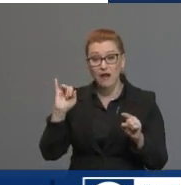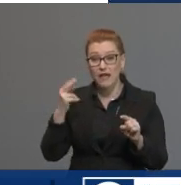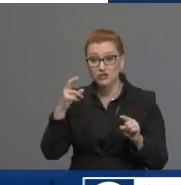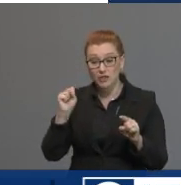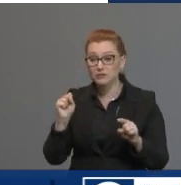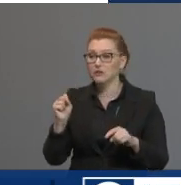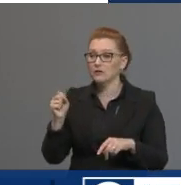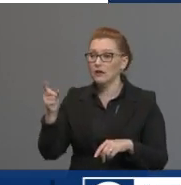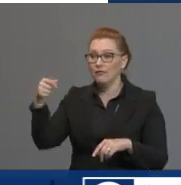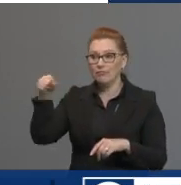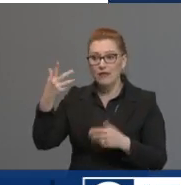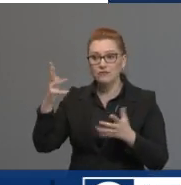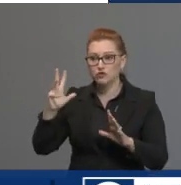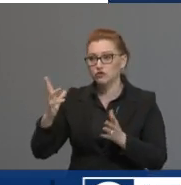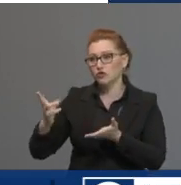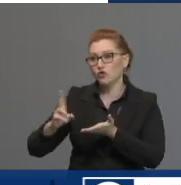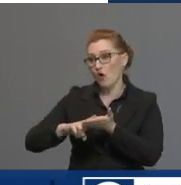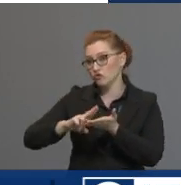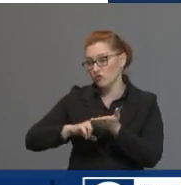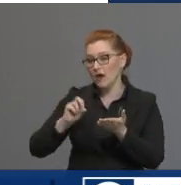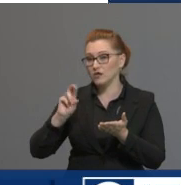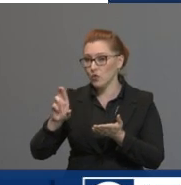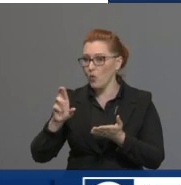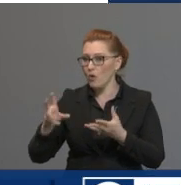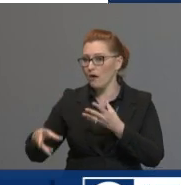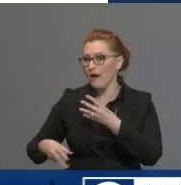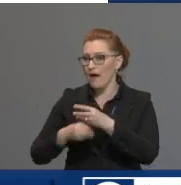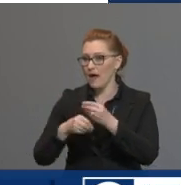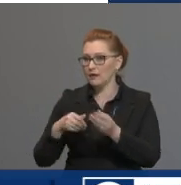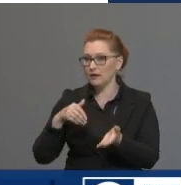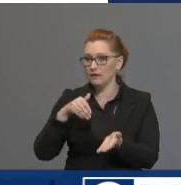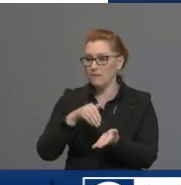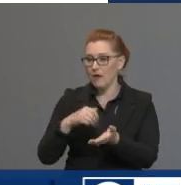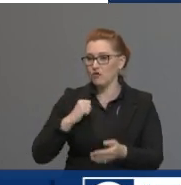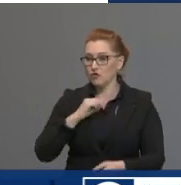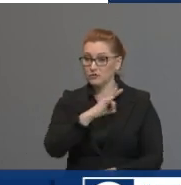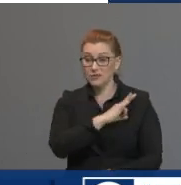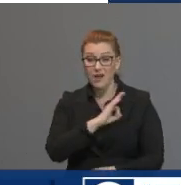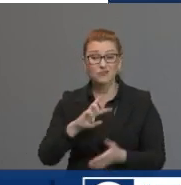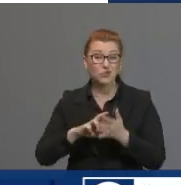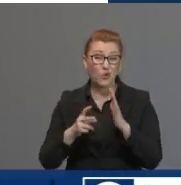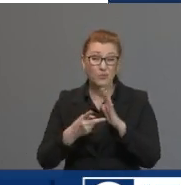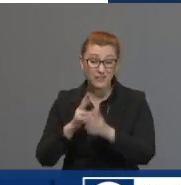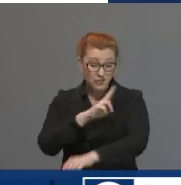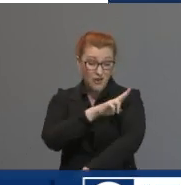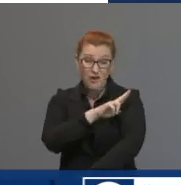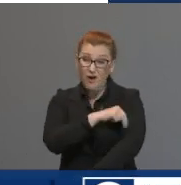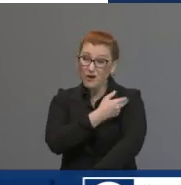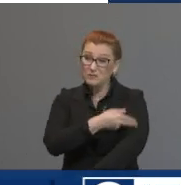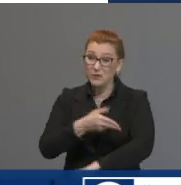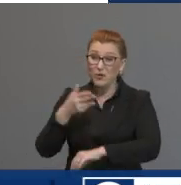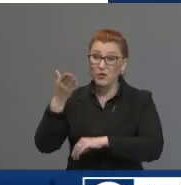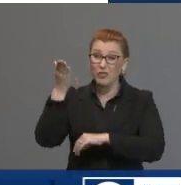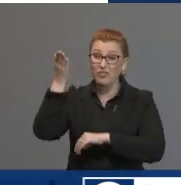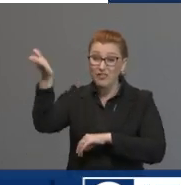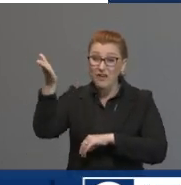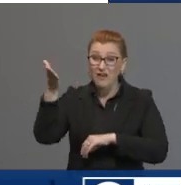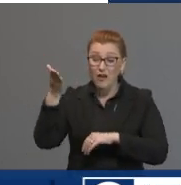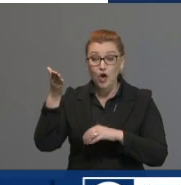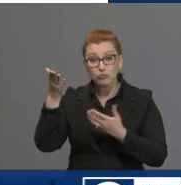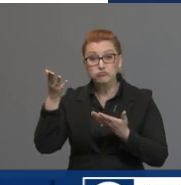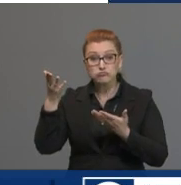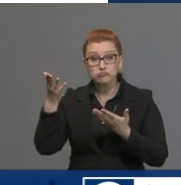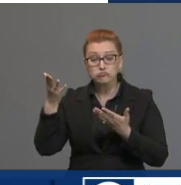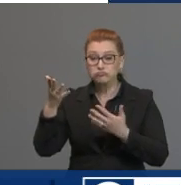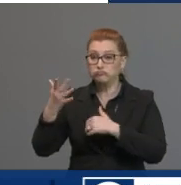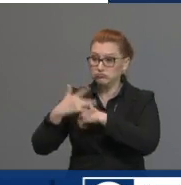enter into contract or get additional staffing at each of the facilities, so that, as the governor mentioned, the hospital capacity